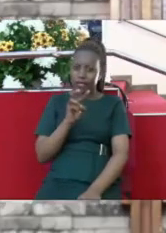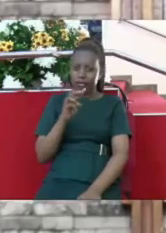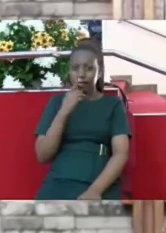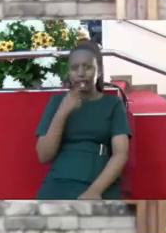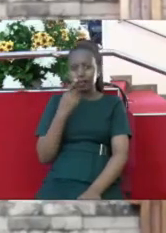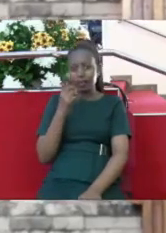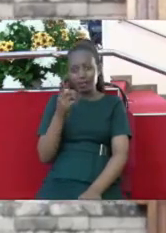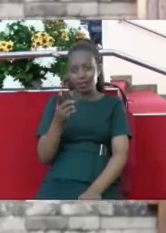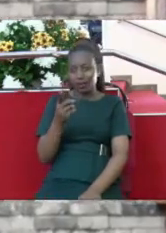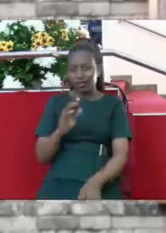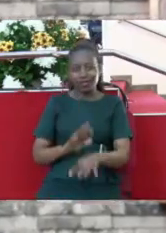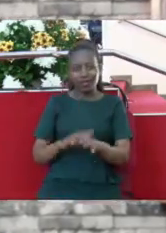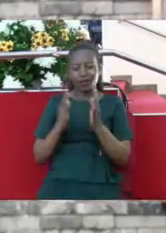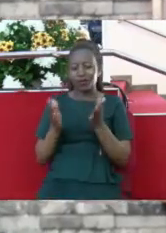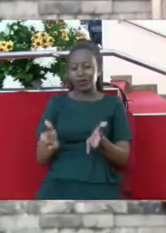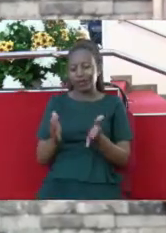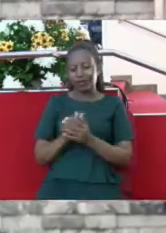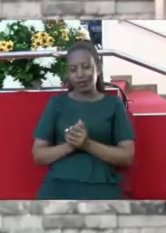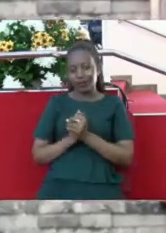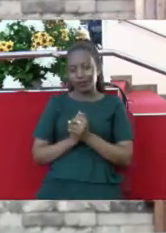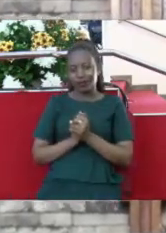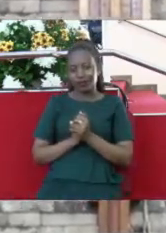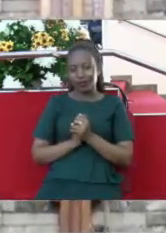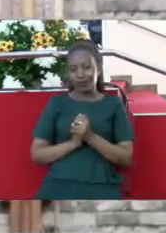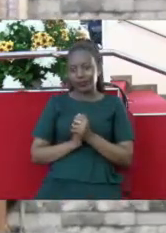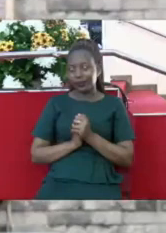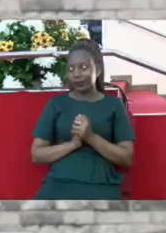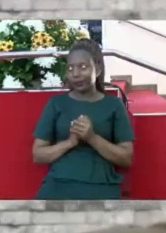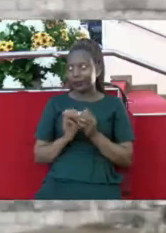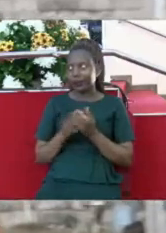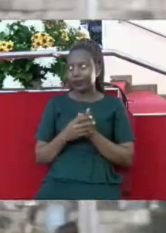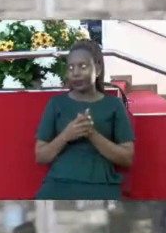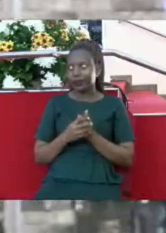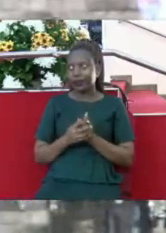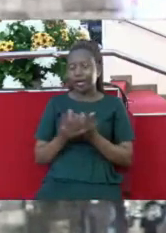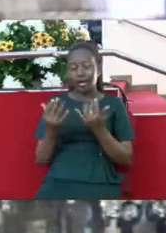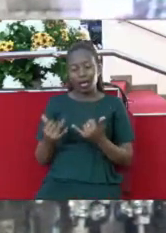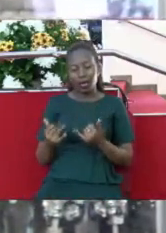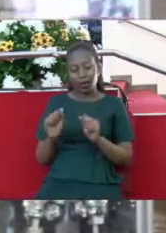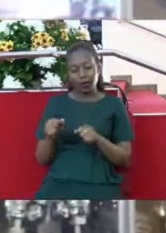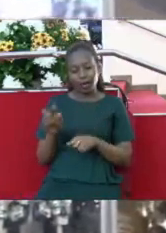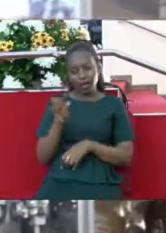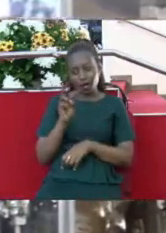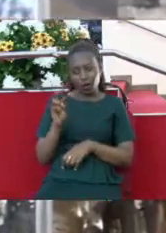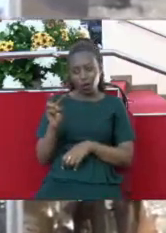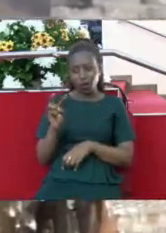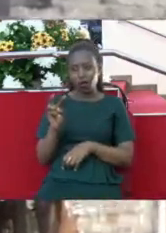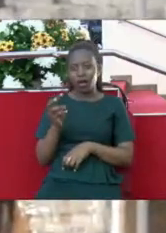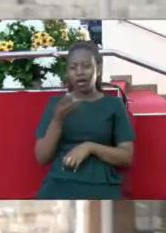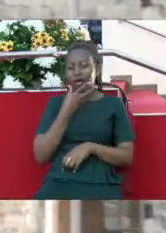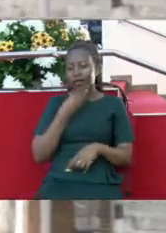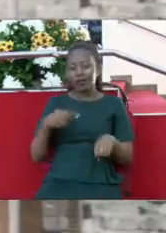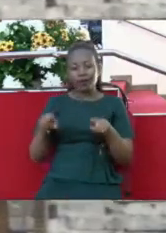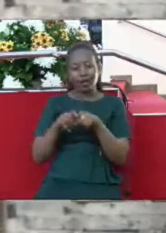saint. Kama tumewekwa haki, anatuangalia anasema huyu. And so you can look at your brother and your sister and call them